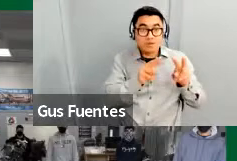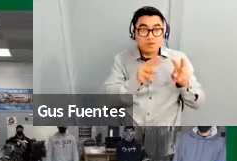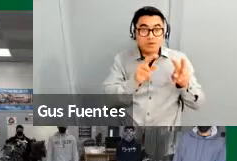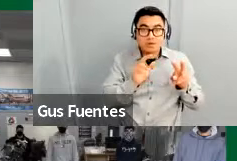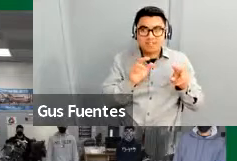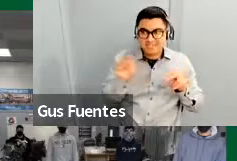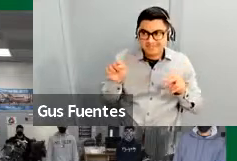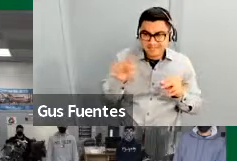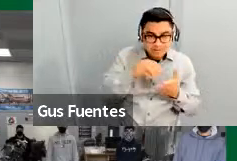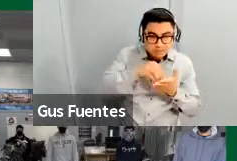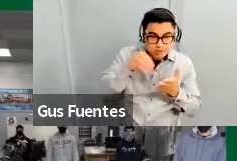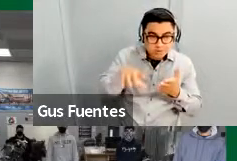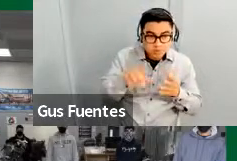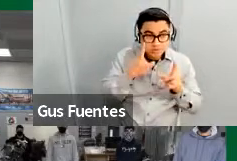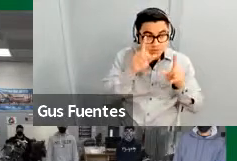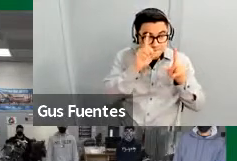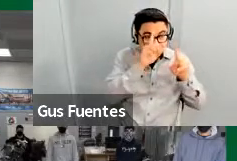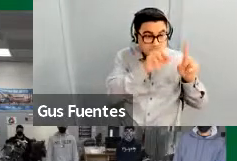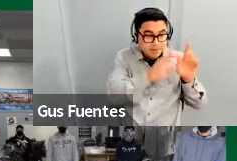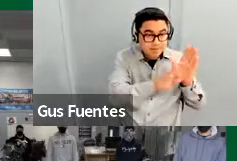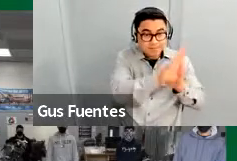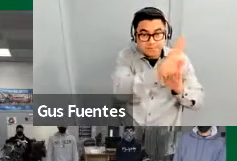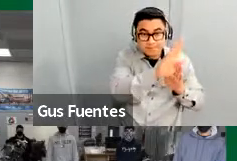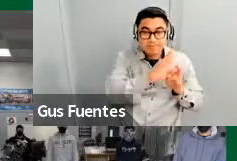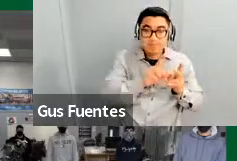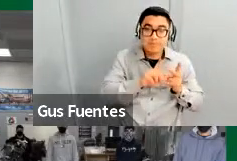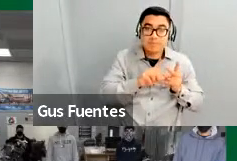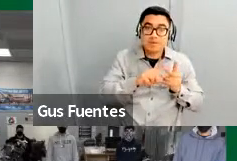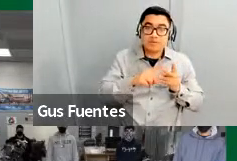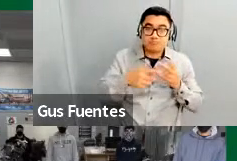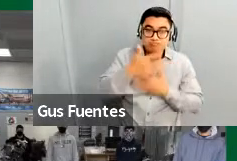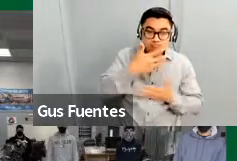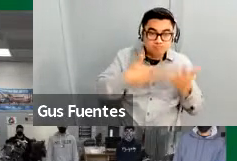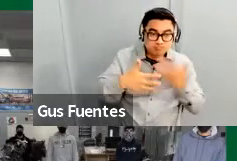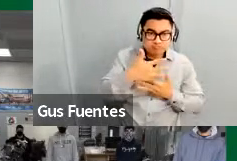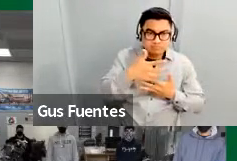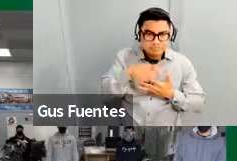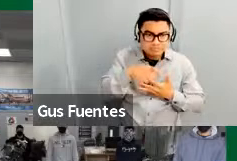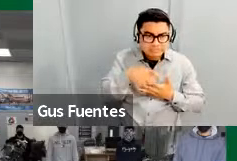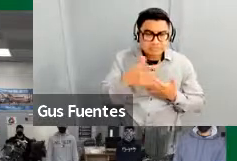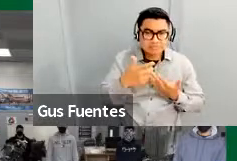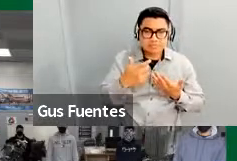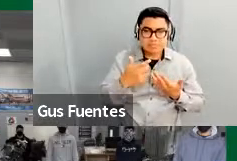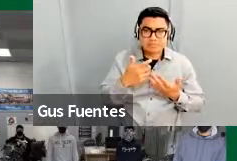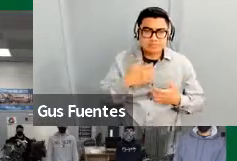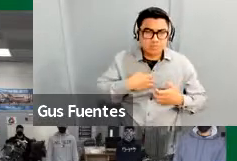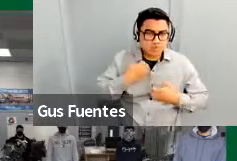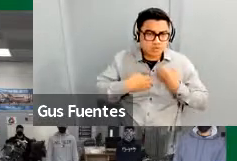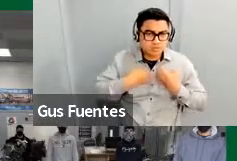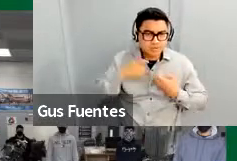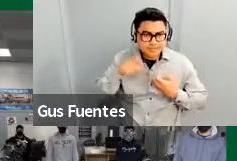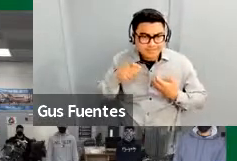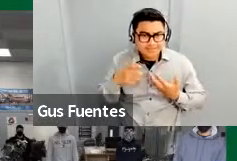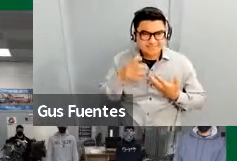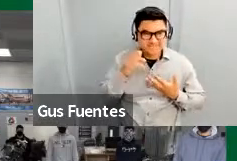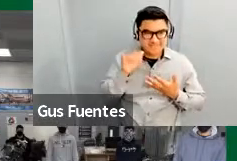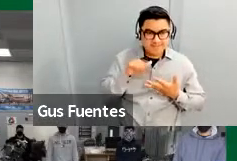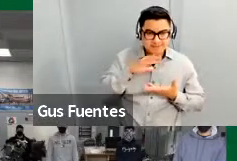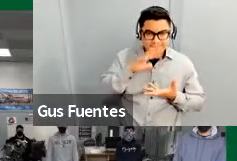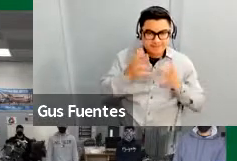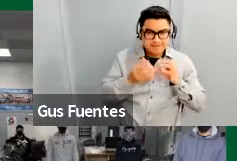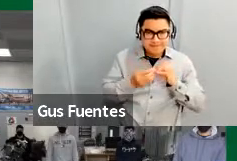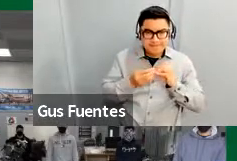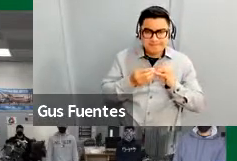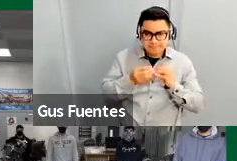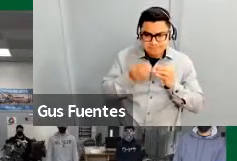students, and the social emotional needs, and engaged all of our stakeholders in a process to